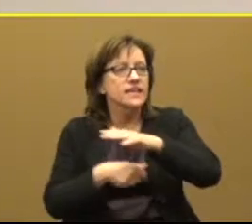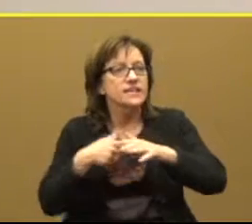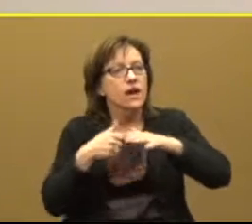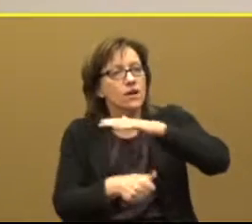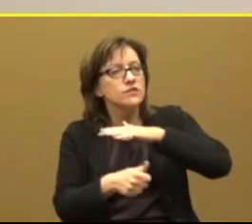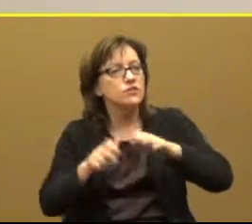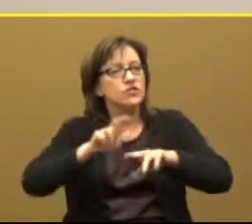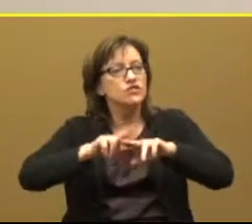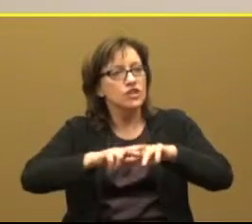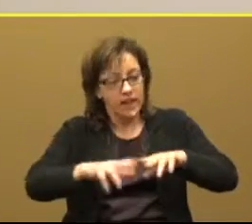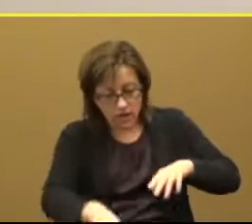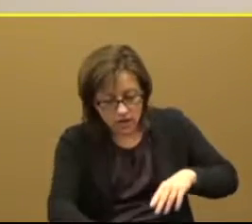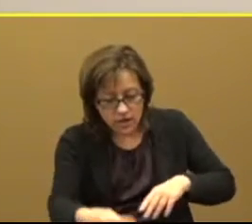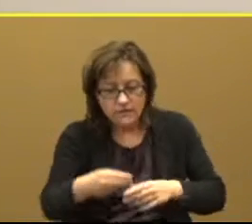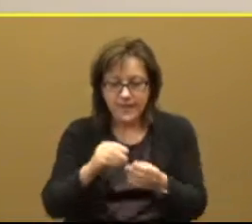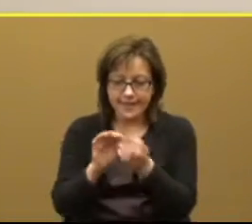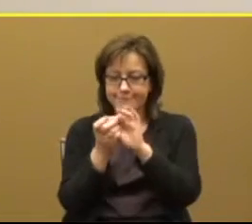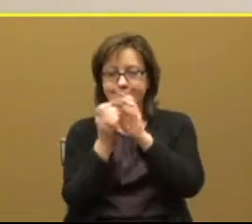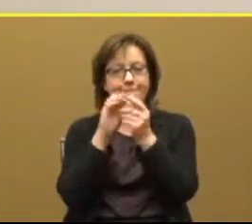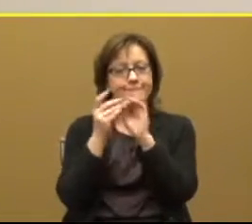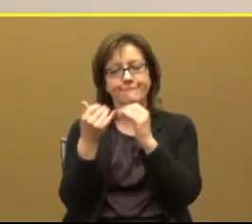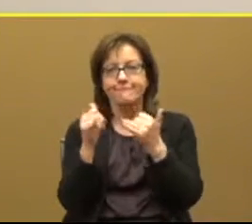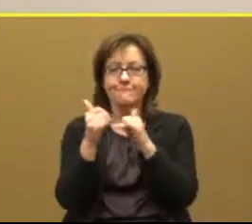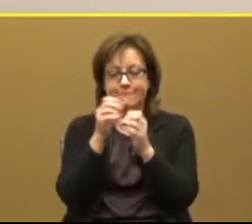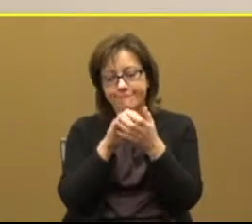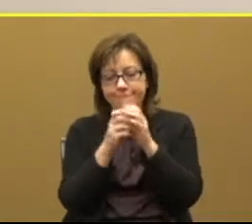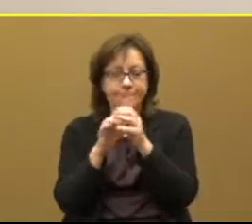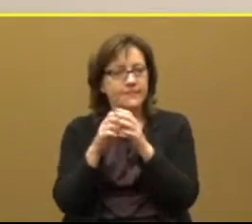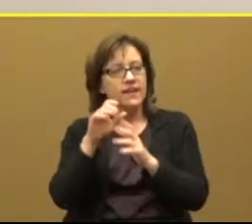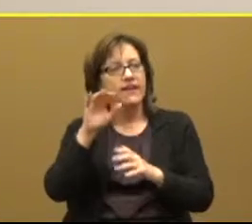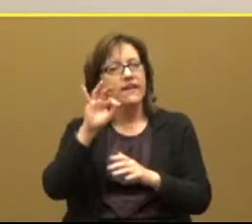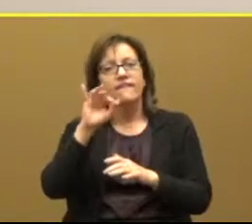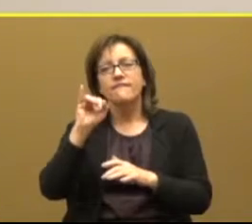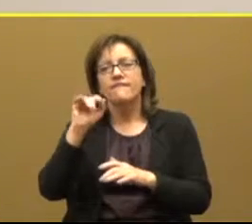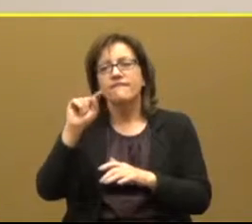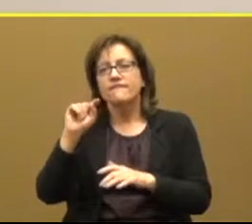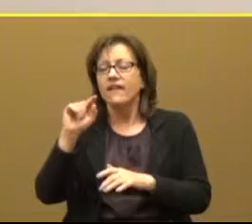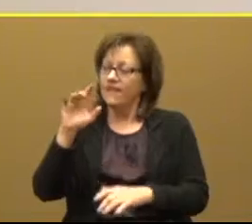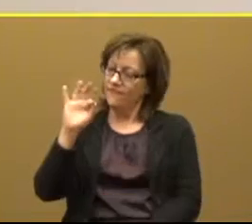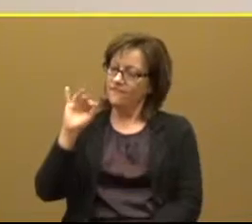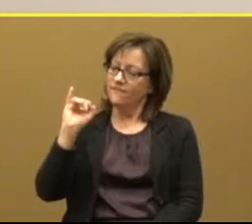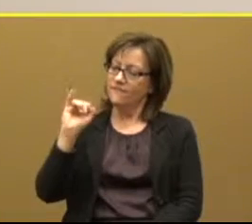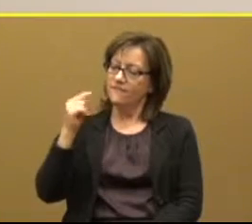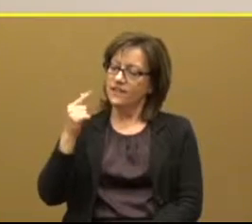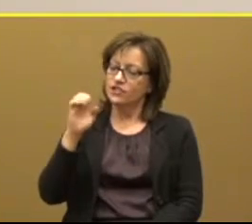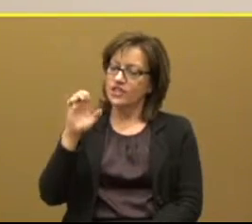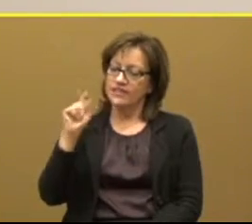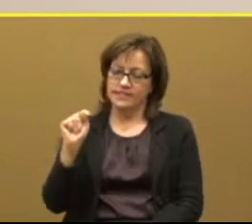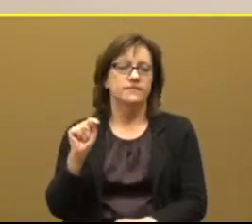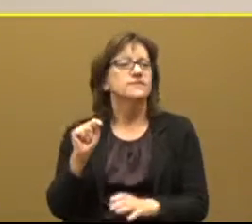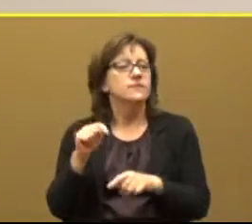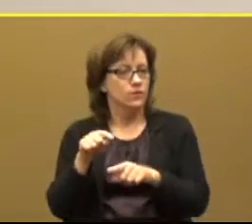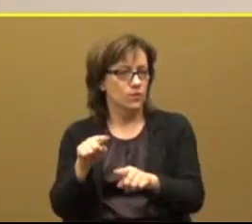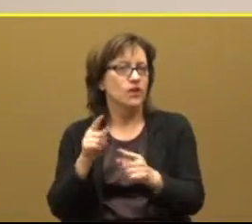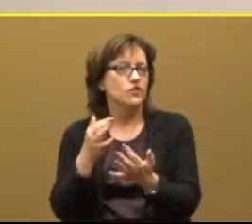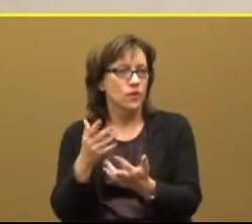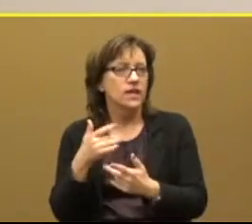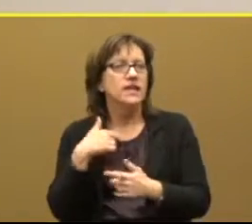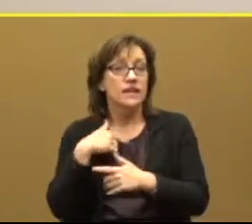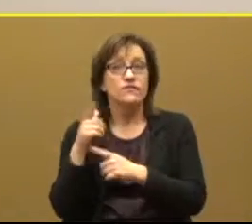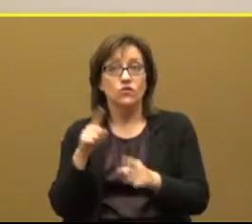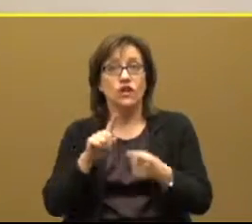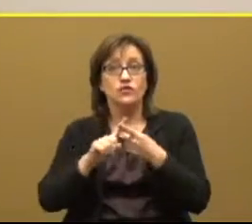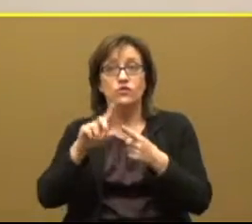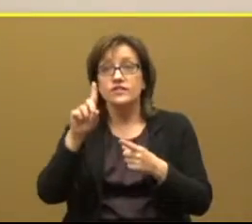chairs that they could fidget with. It's appropriate to fidget when you're waiting. If you've been to Disney World lately, you better bring